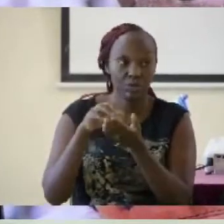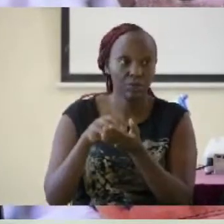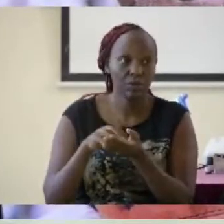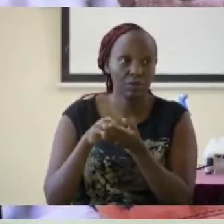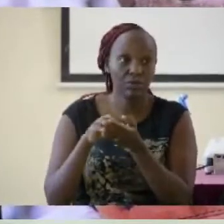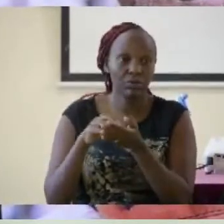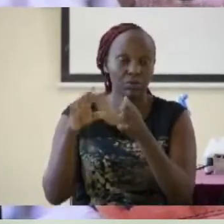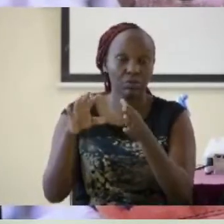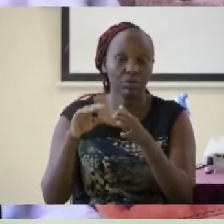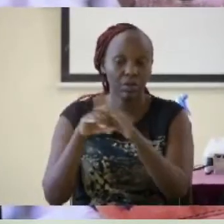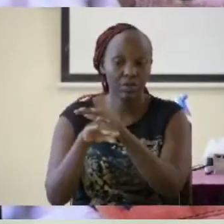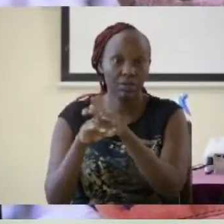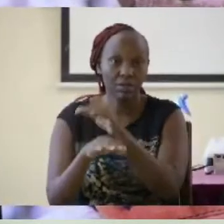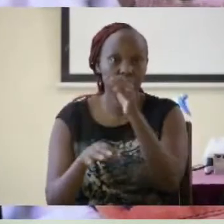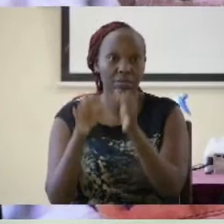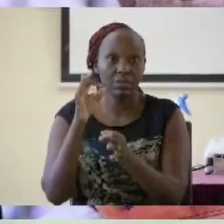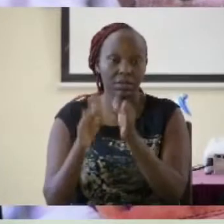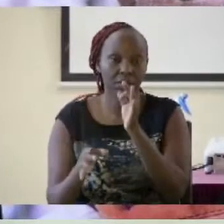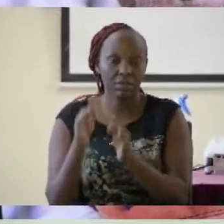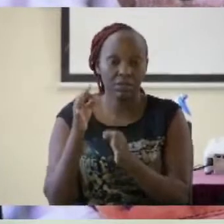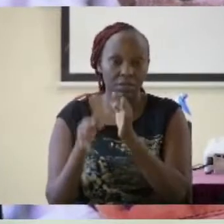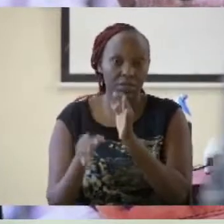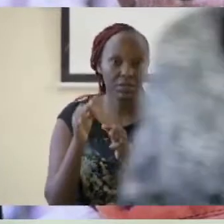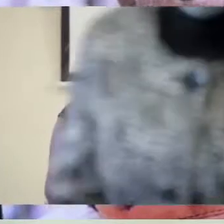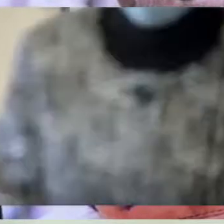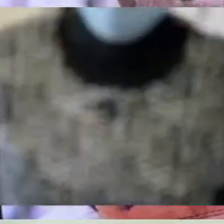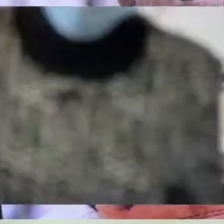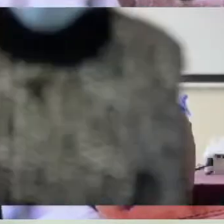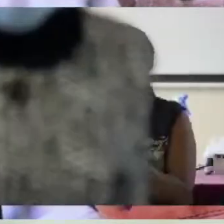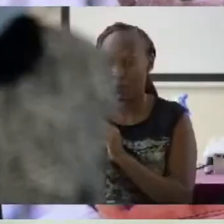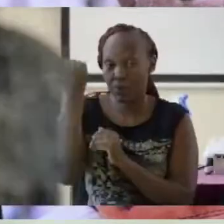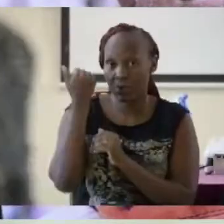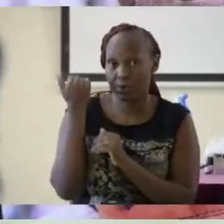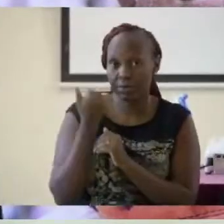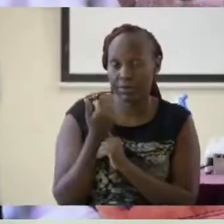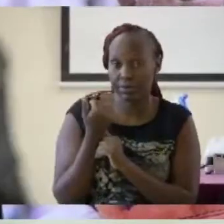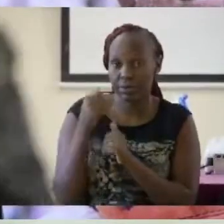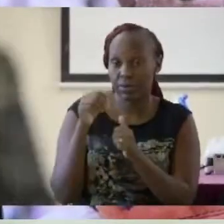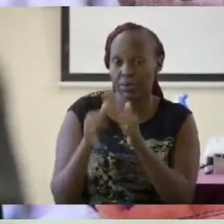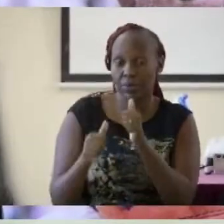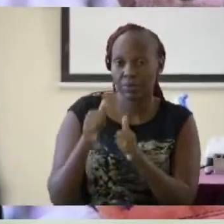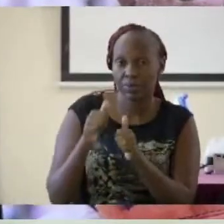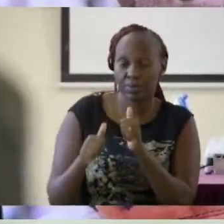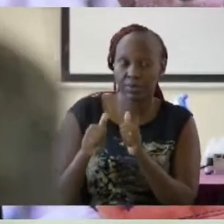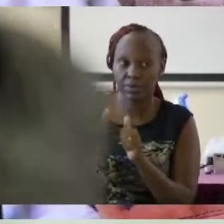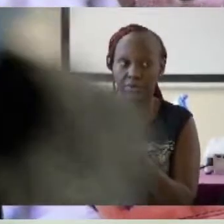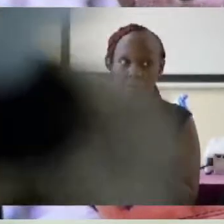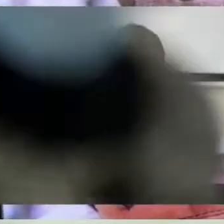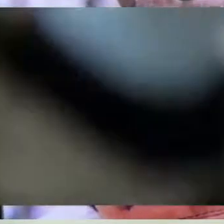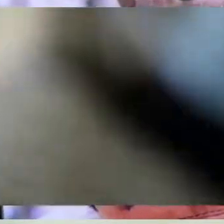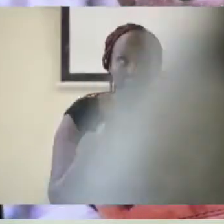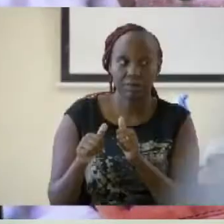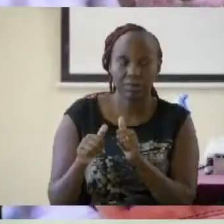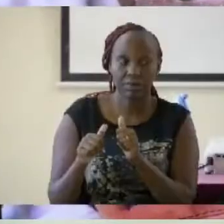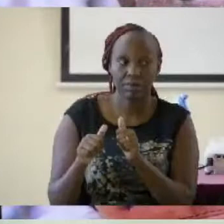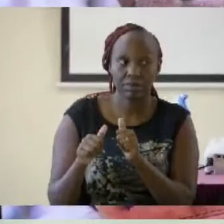to access justice through the courts, which is the one,